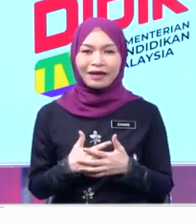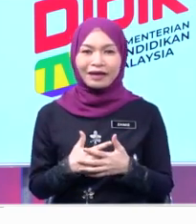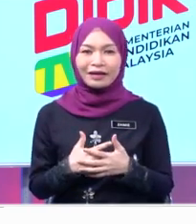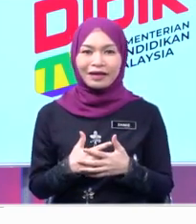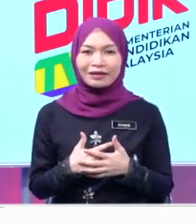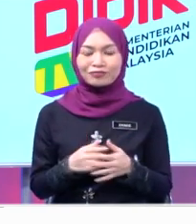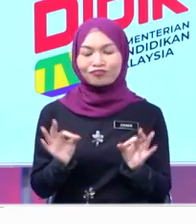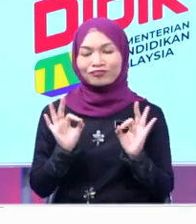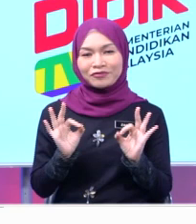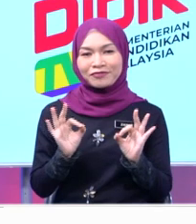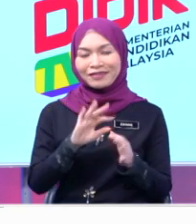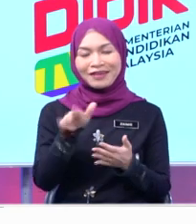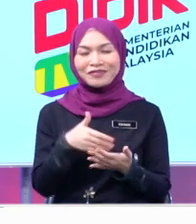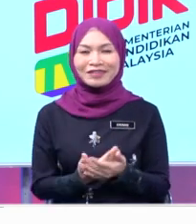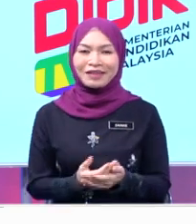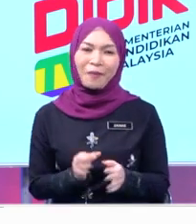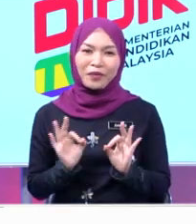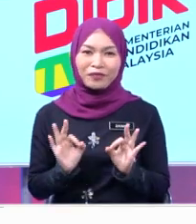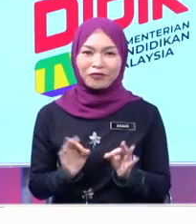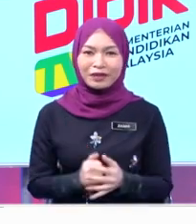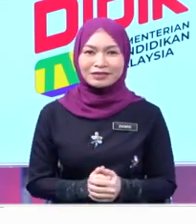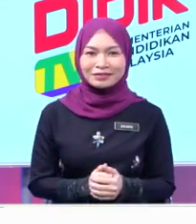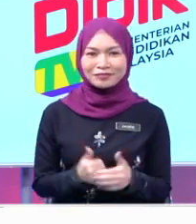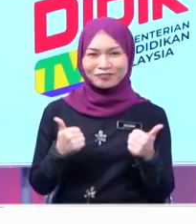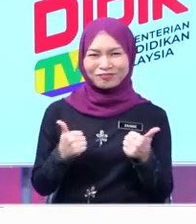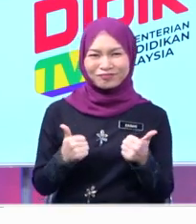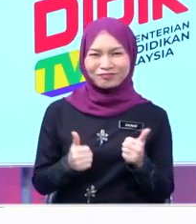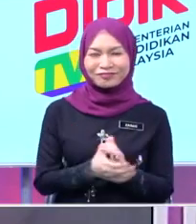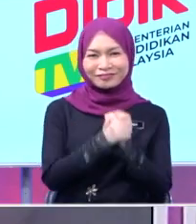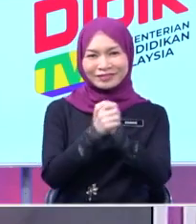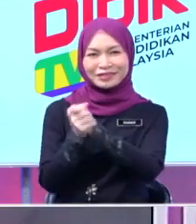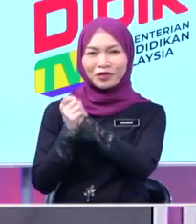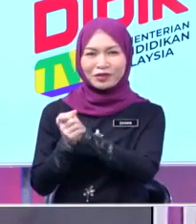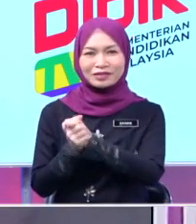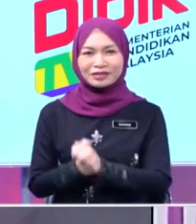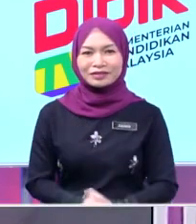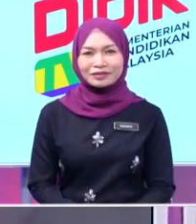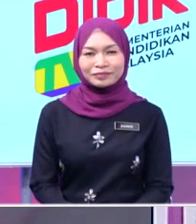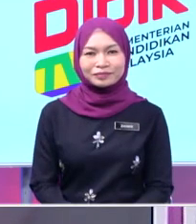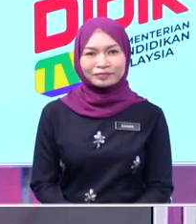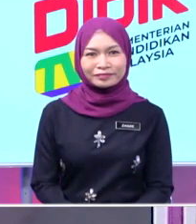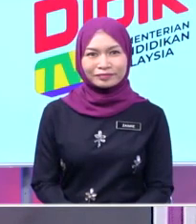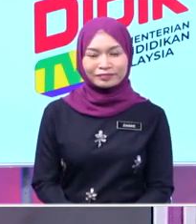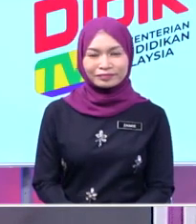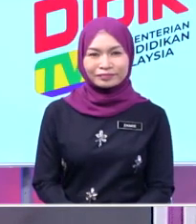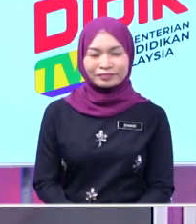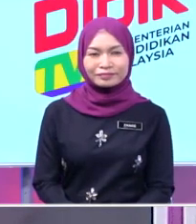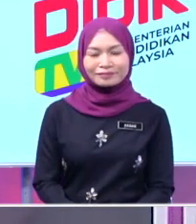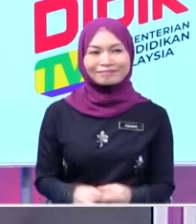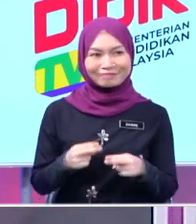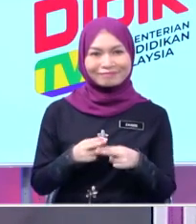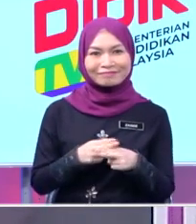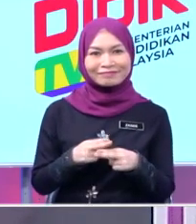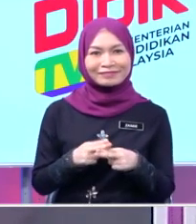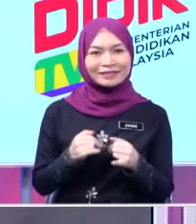perfect. Perfect. Good Yes. job, guys. Good job, everybody. And Thank you could so you also much. share with us a quick summary on what we learned in this segment or in this episode as well?